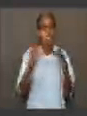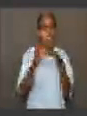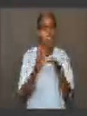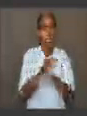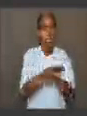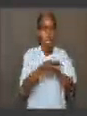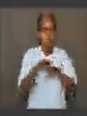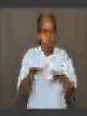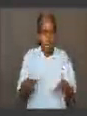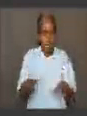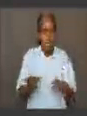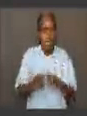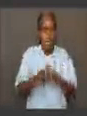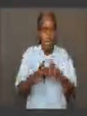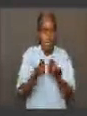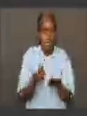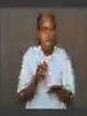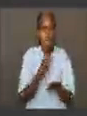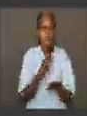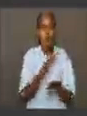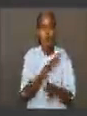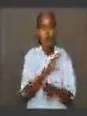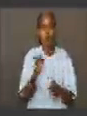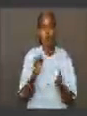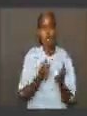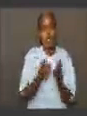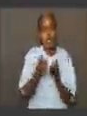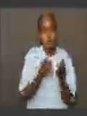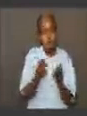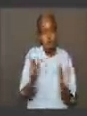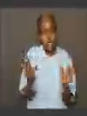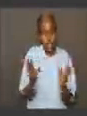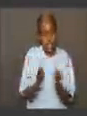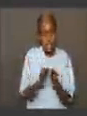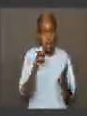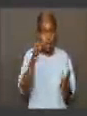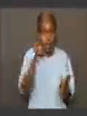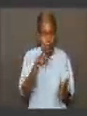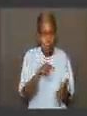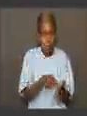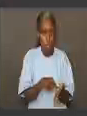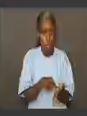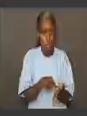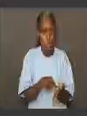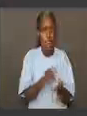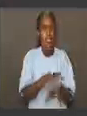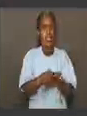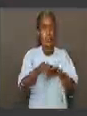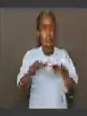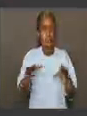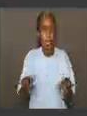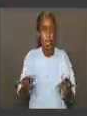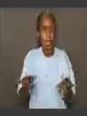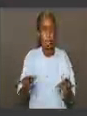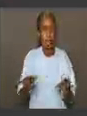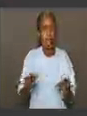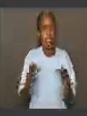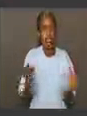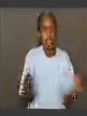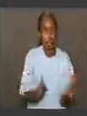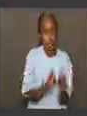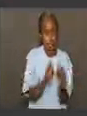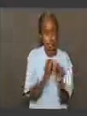plane and how to express a set of points in the plane as